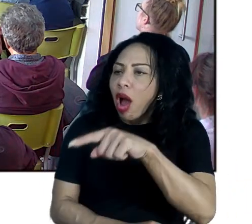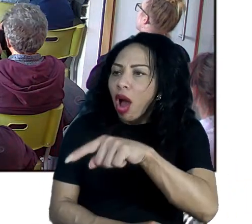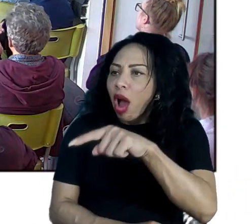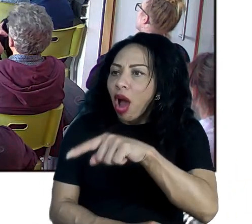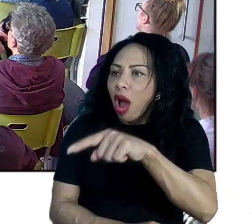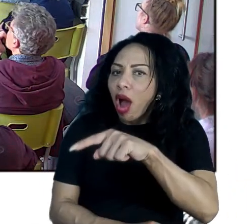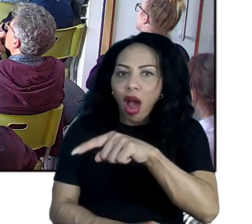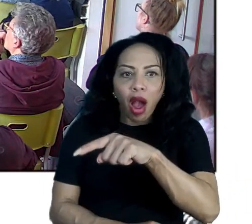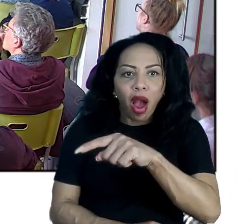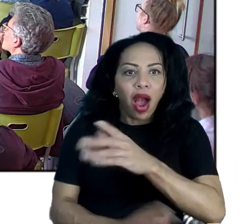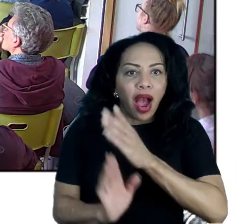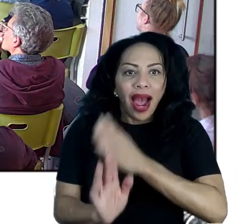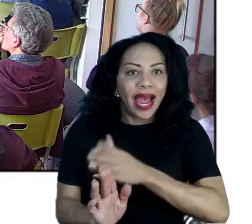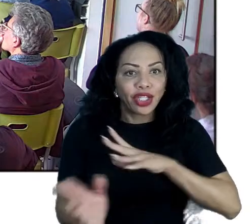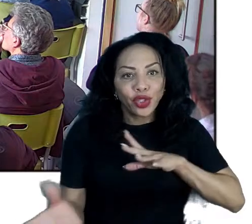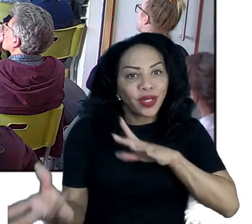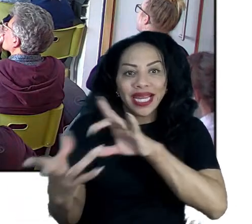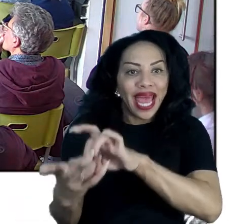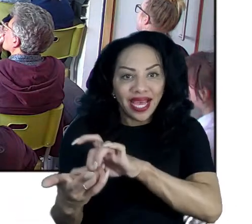if that makes sense, yeah.